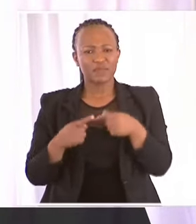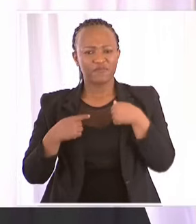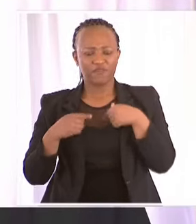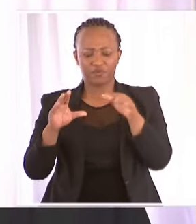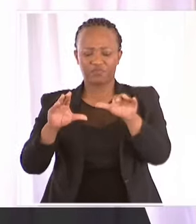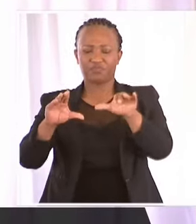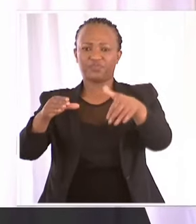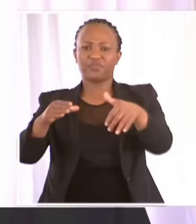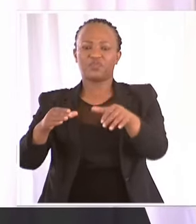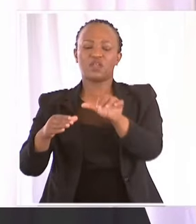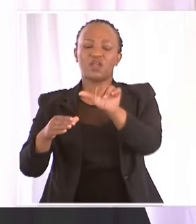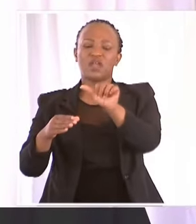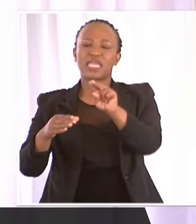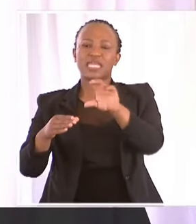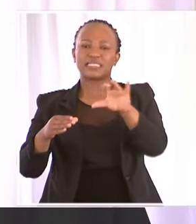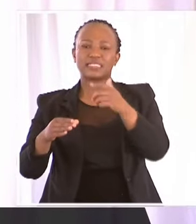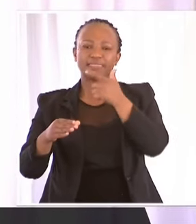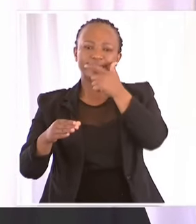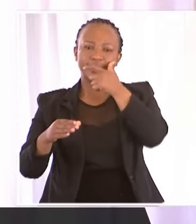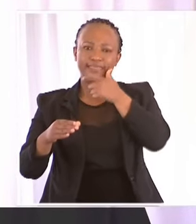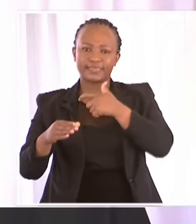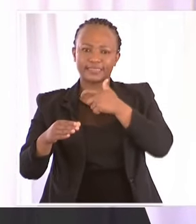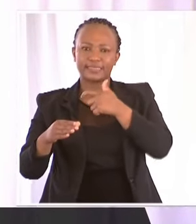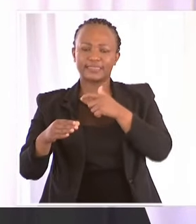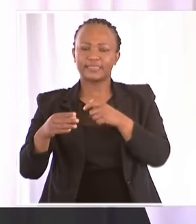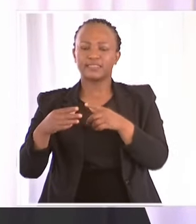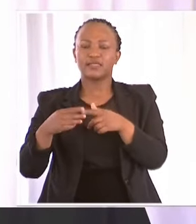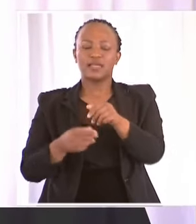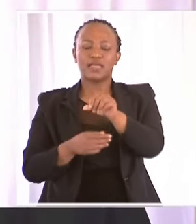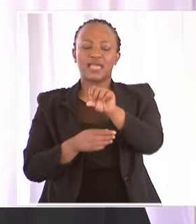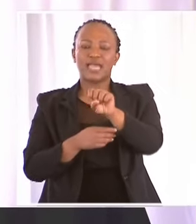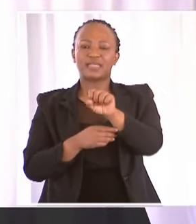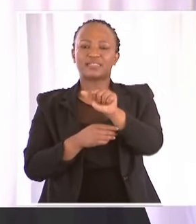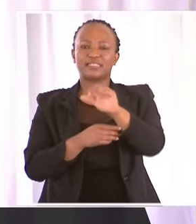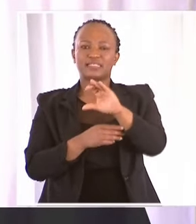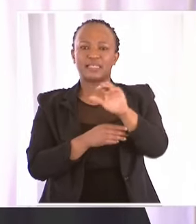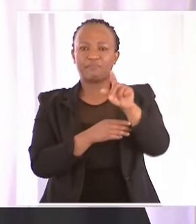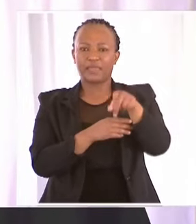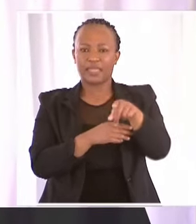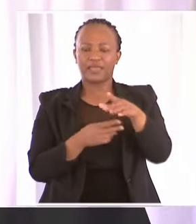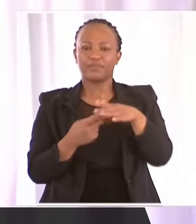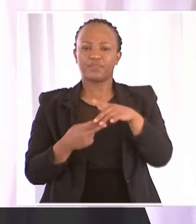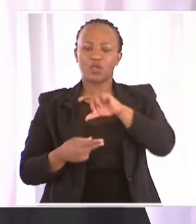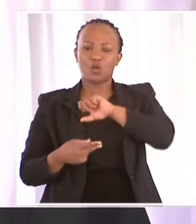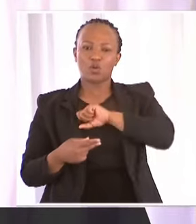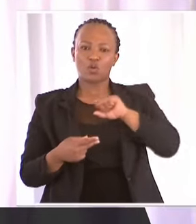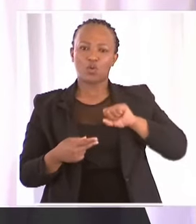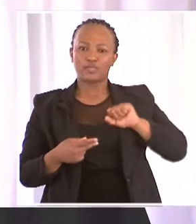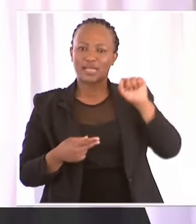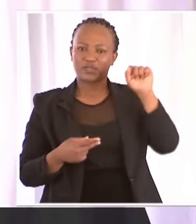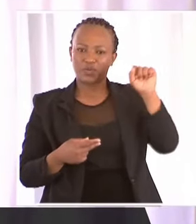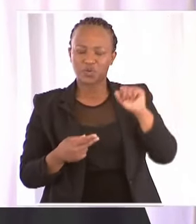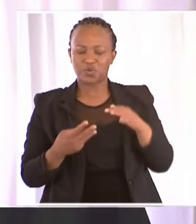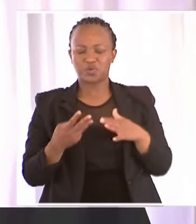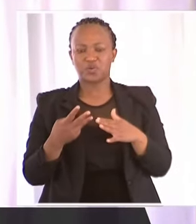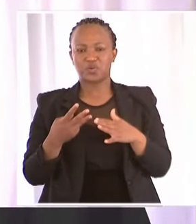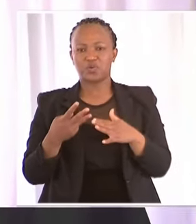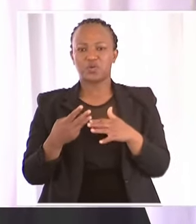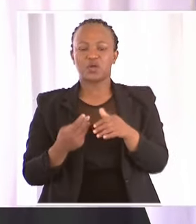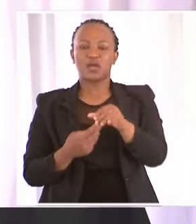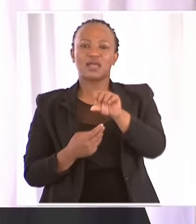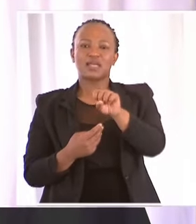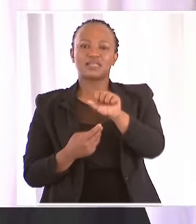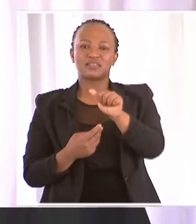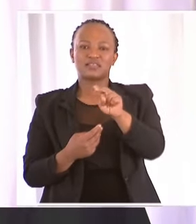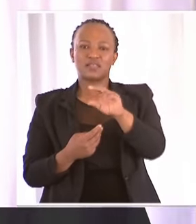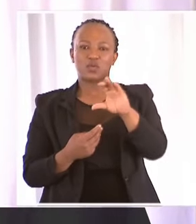also the South African Communist Party, COSATU, and also SANCO, our alliance